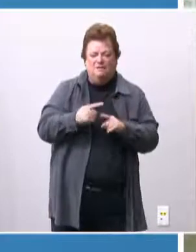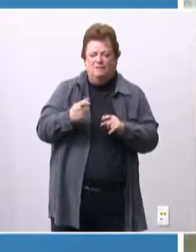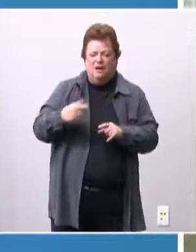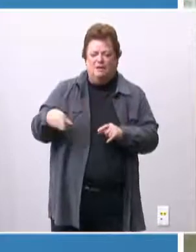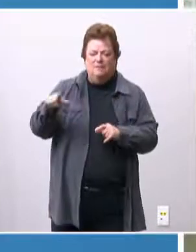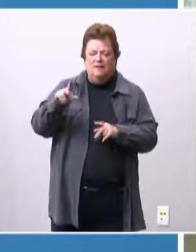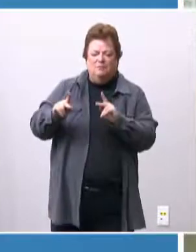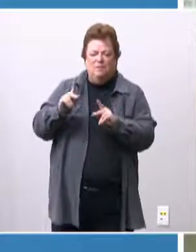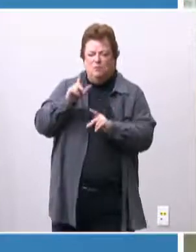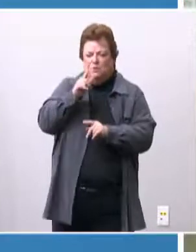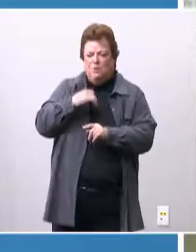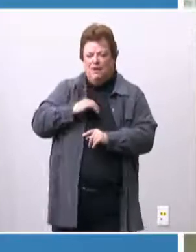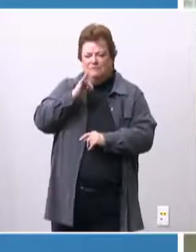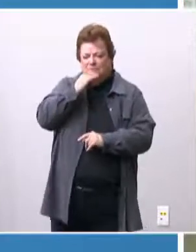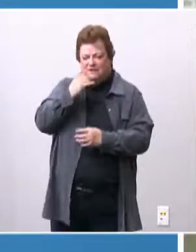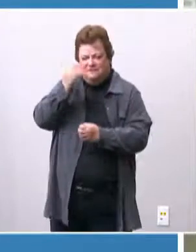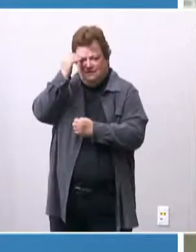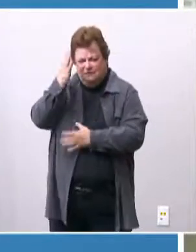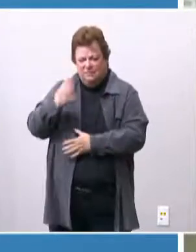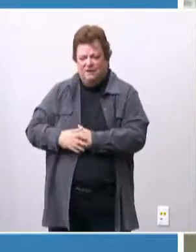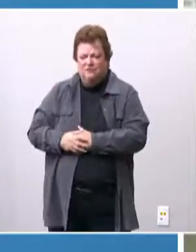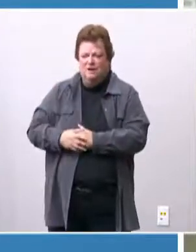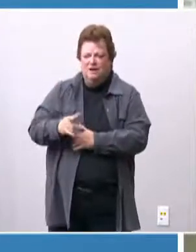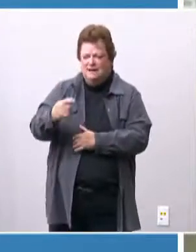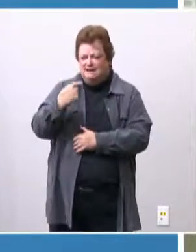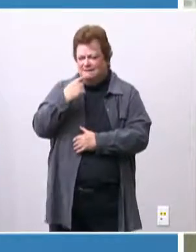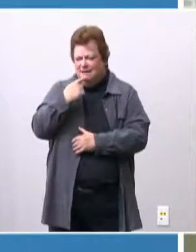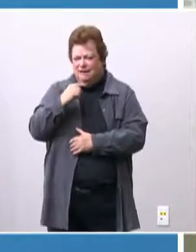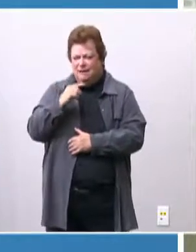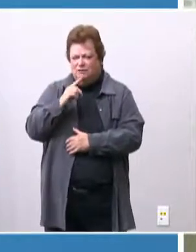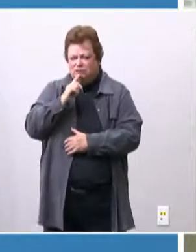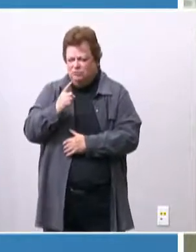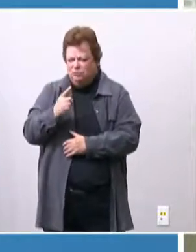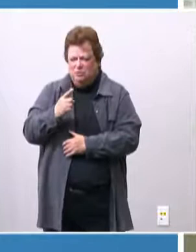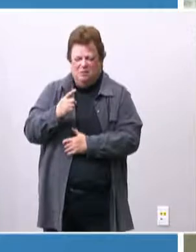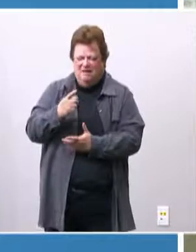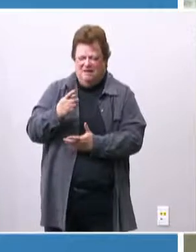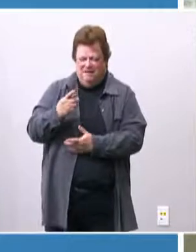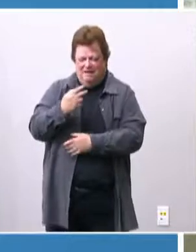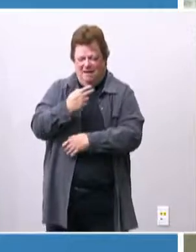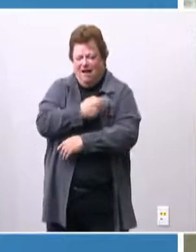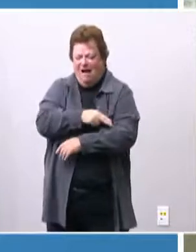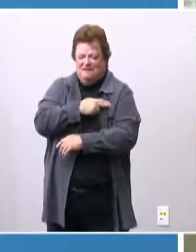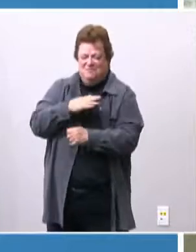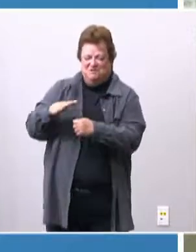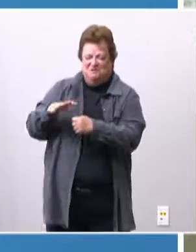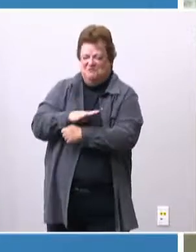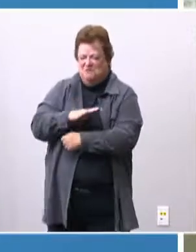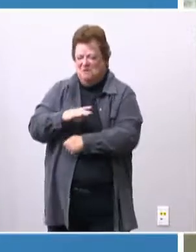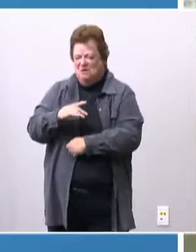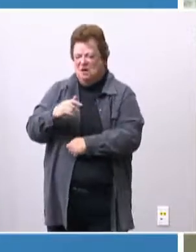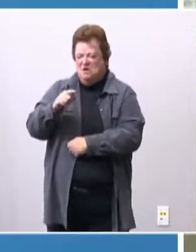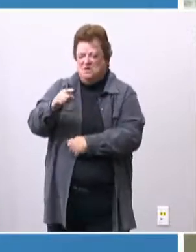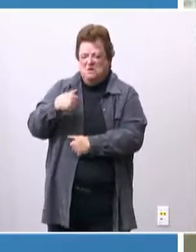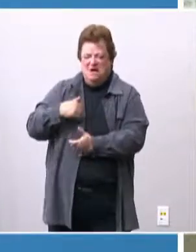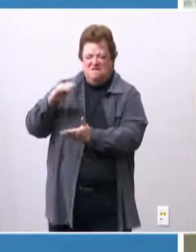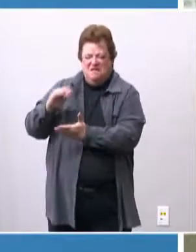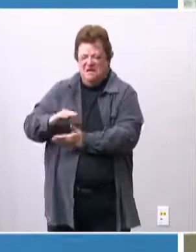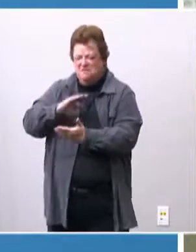disinformed people that this isn't true about the hospitals being full, and we have less beds now.